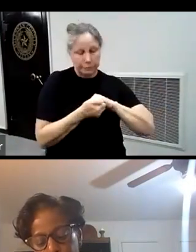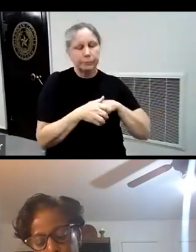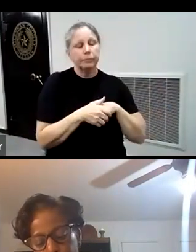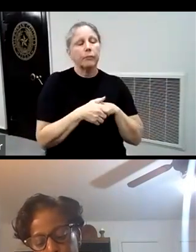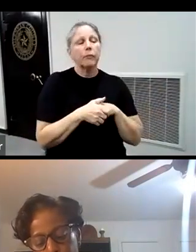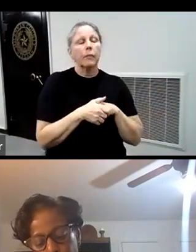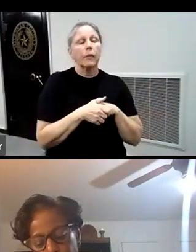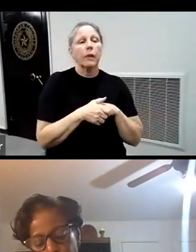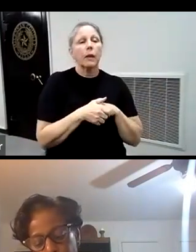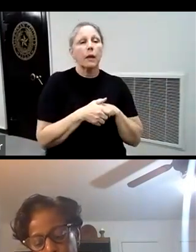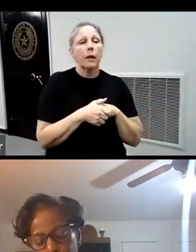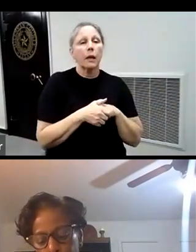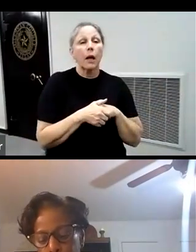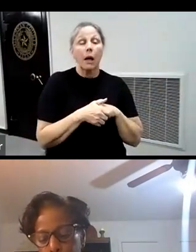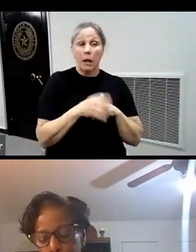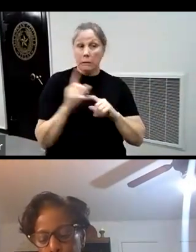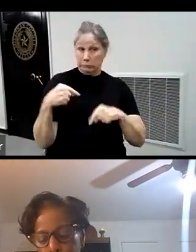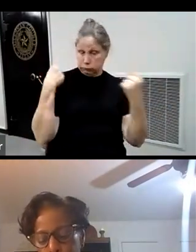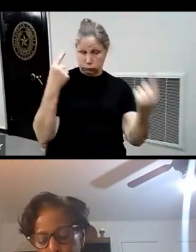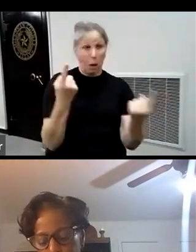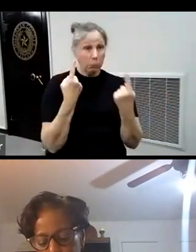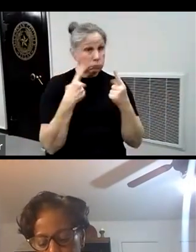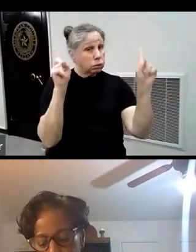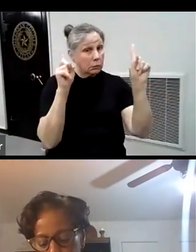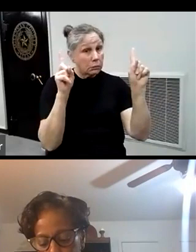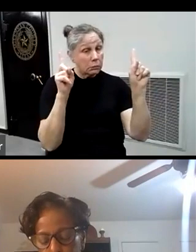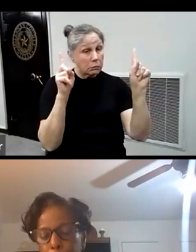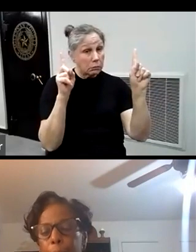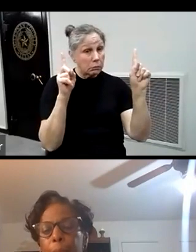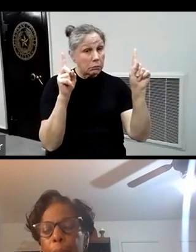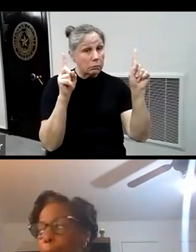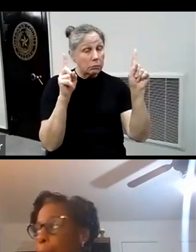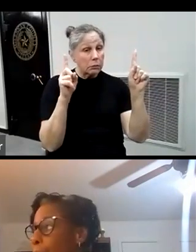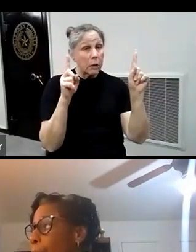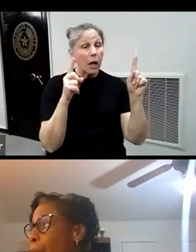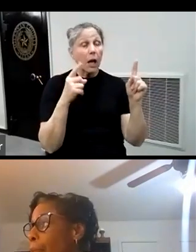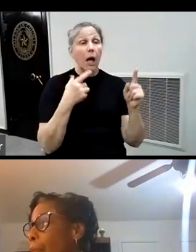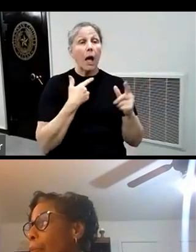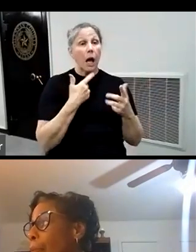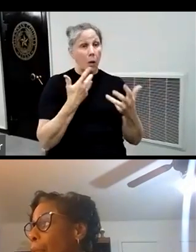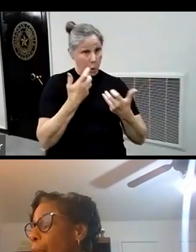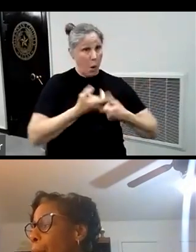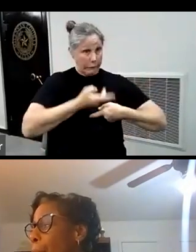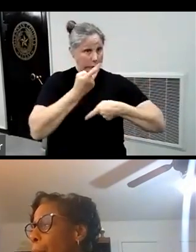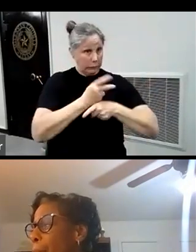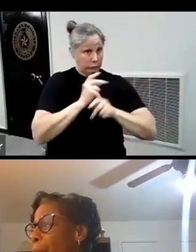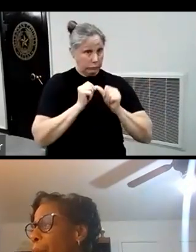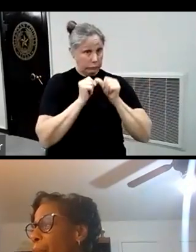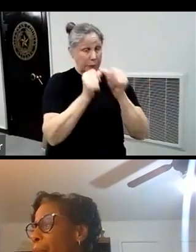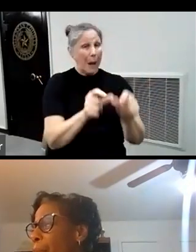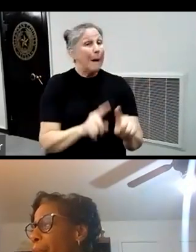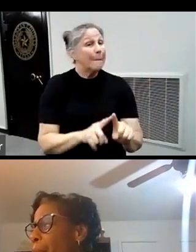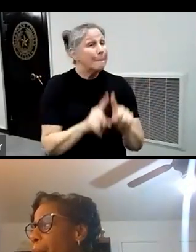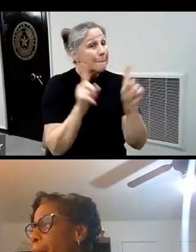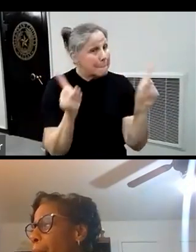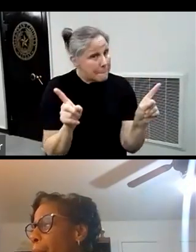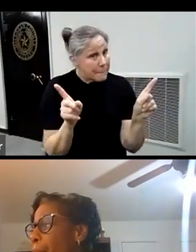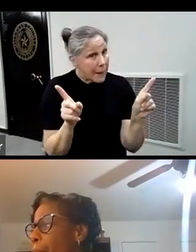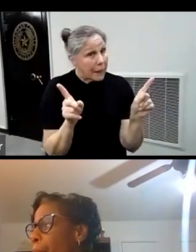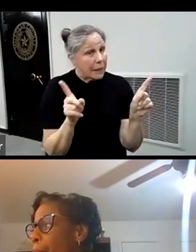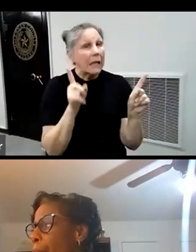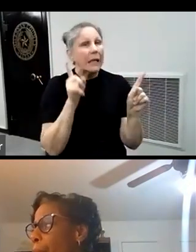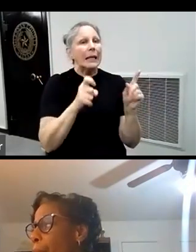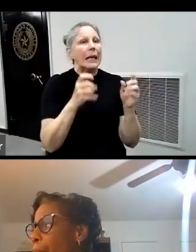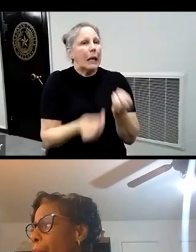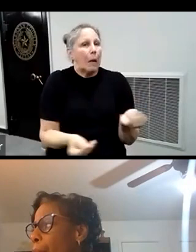The program's been very successful, and we can sustain it at its current level, but the need for expanded